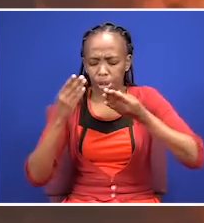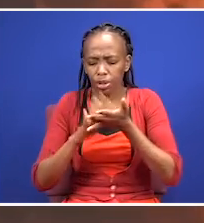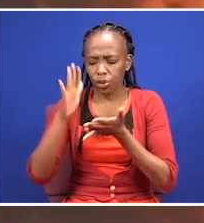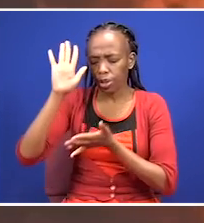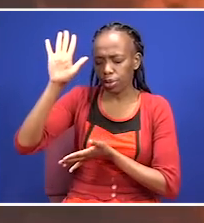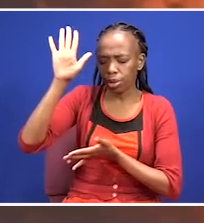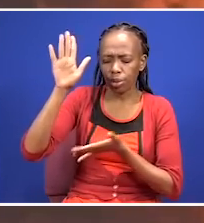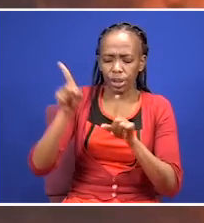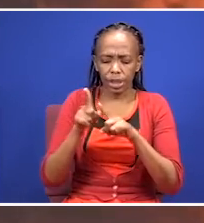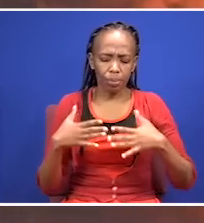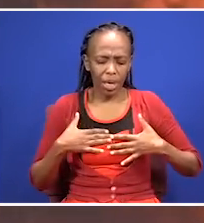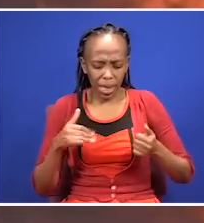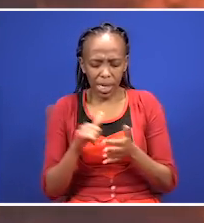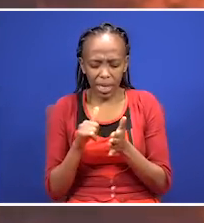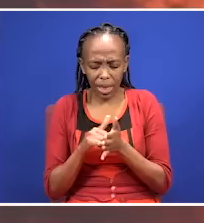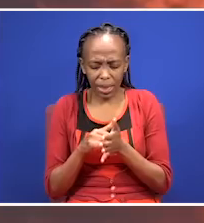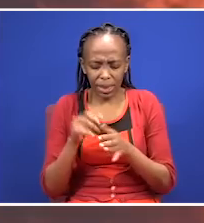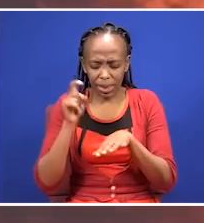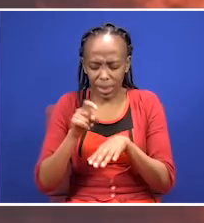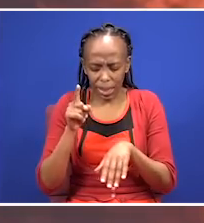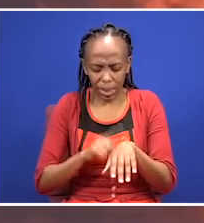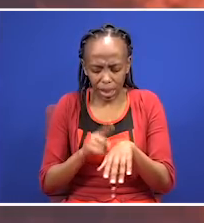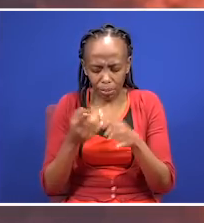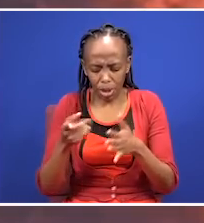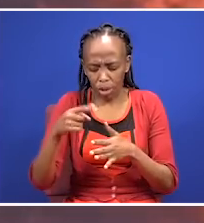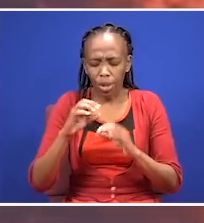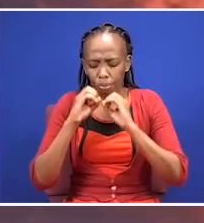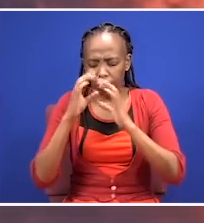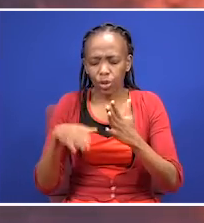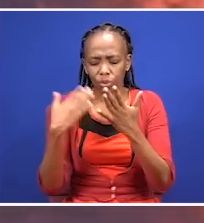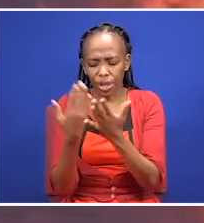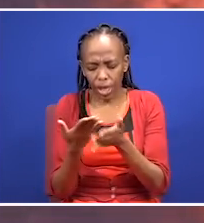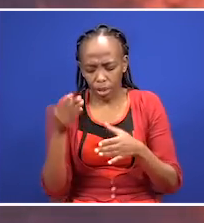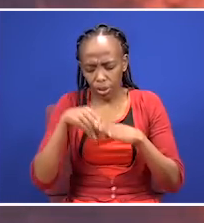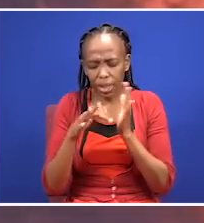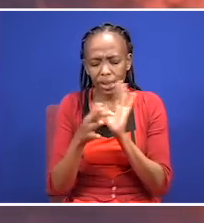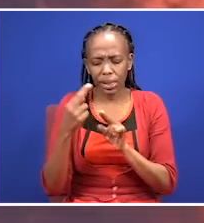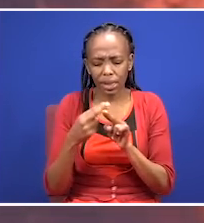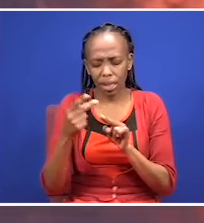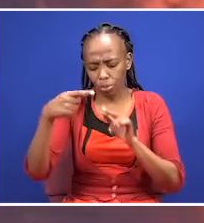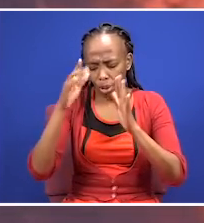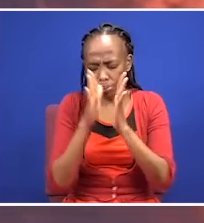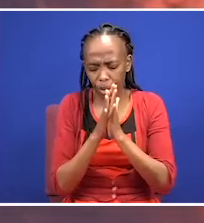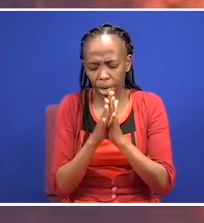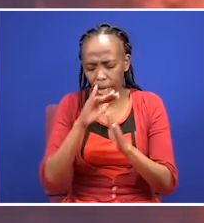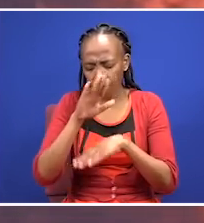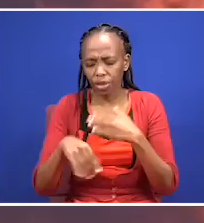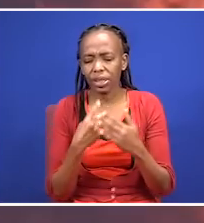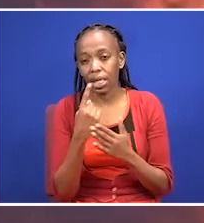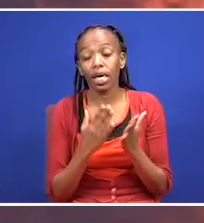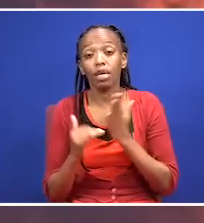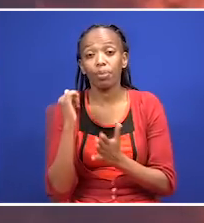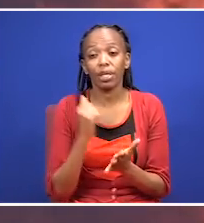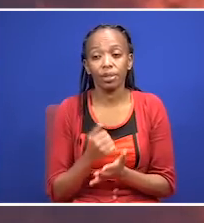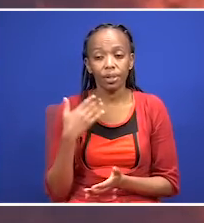you and healing that is needed at such a time as this we bless you and we thank you in jesus name we pray and everybody say